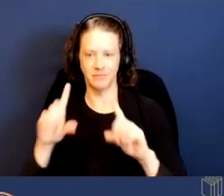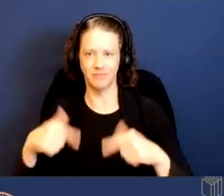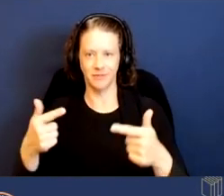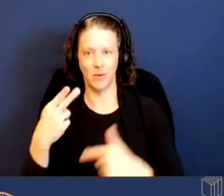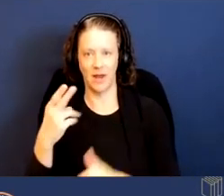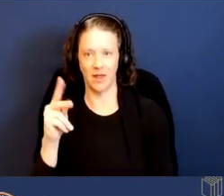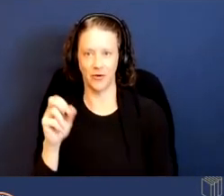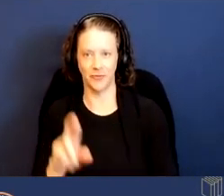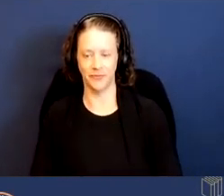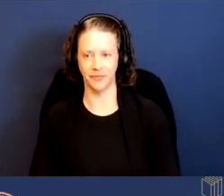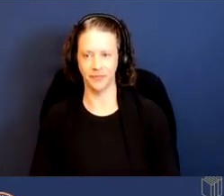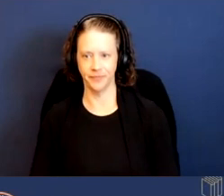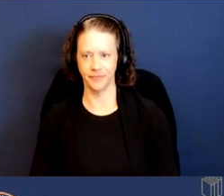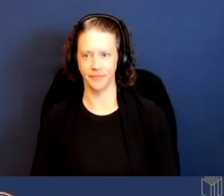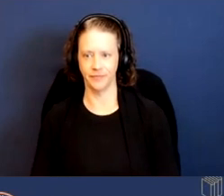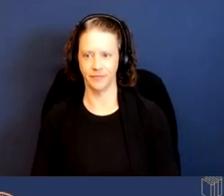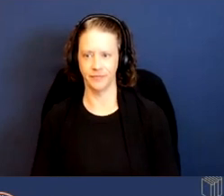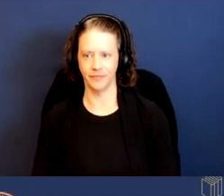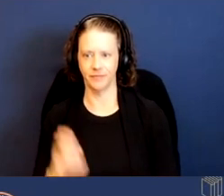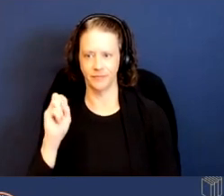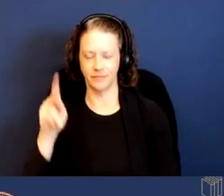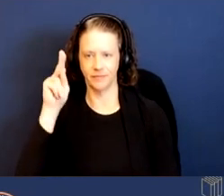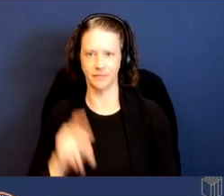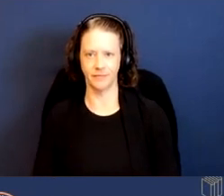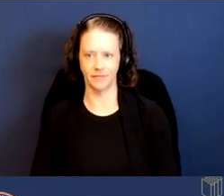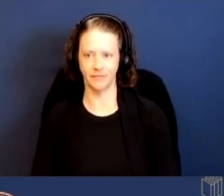Heather. All right.